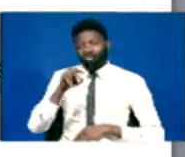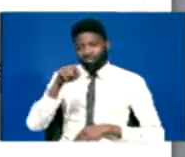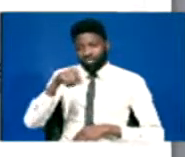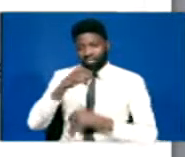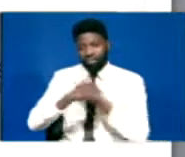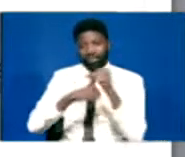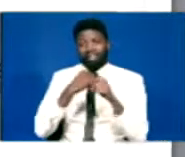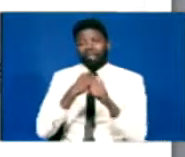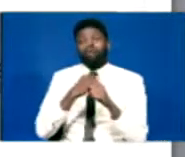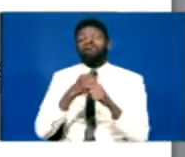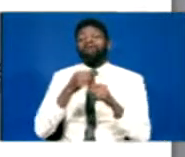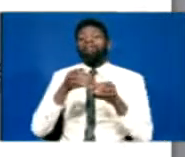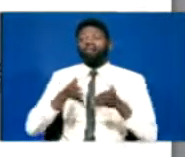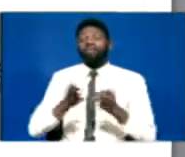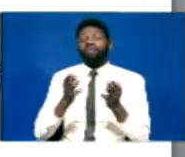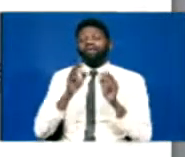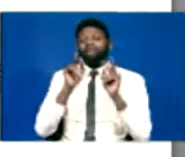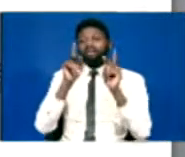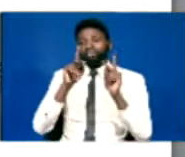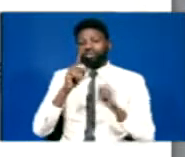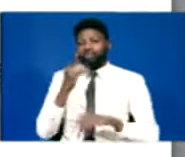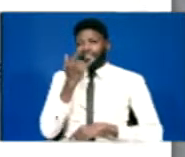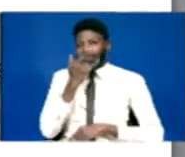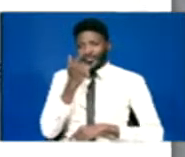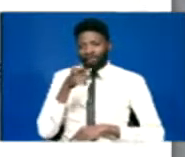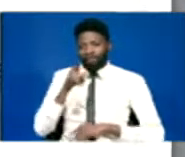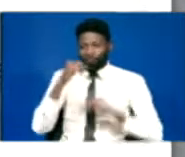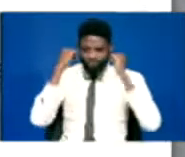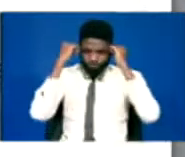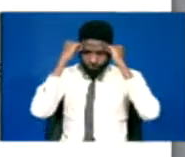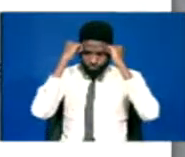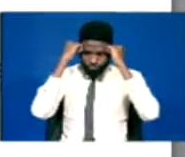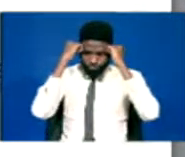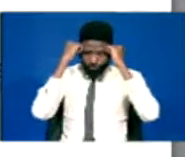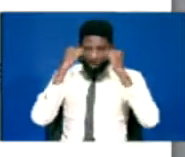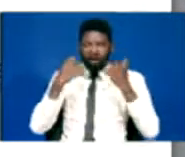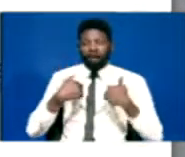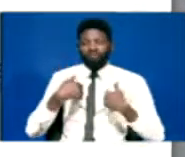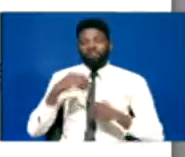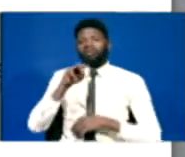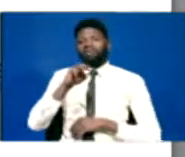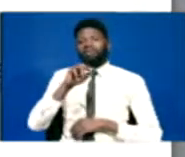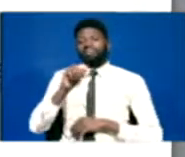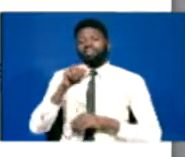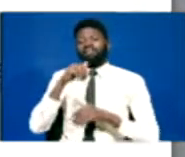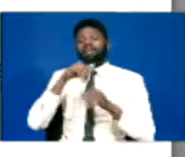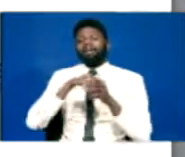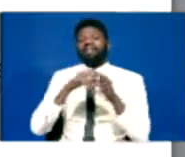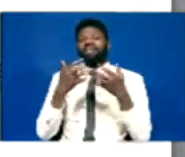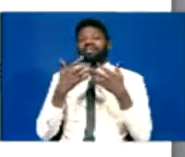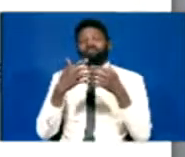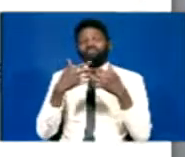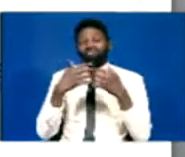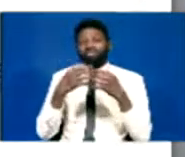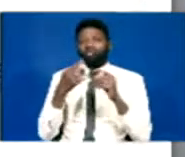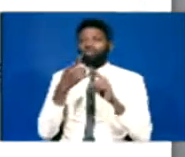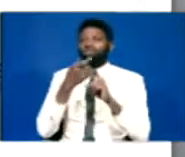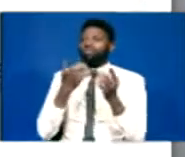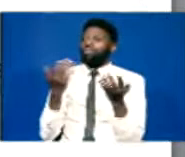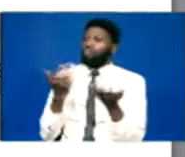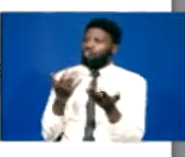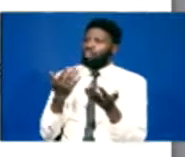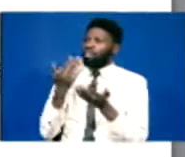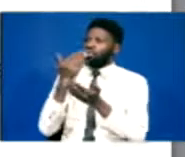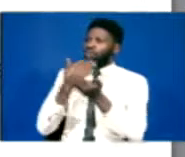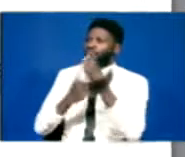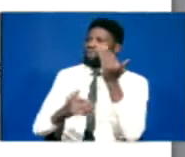on to pursue his studies and graduated with a master's degree in mechanical engineering from Madenberg University.